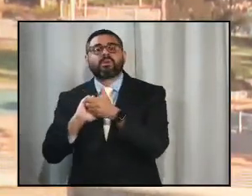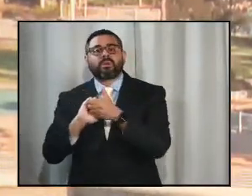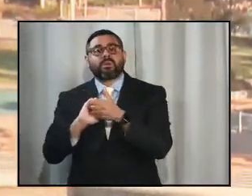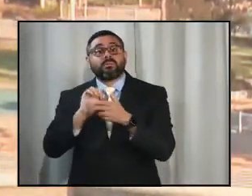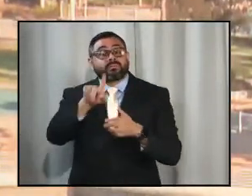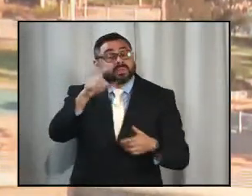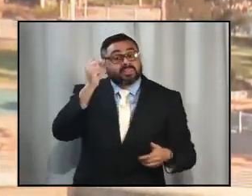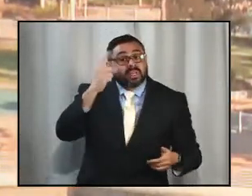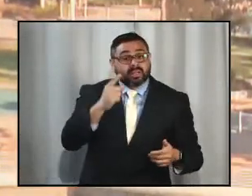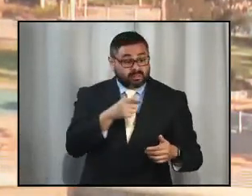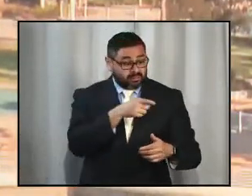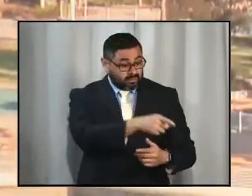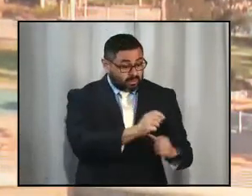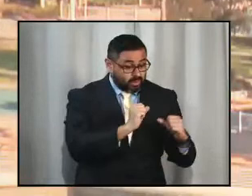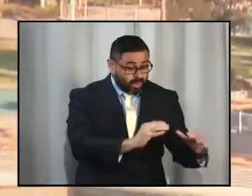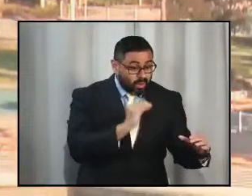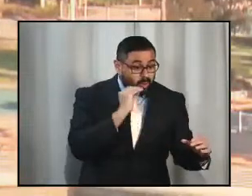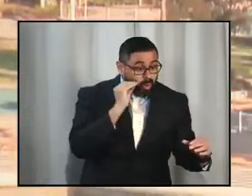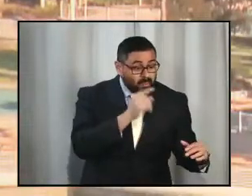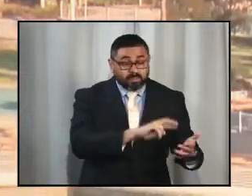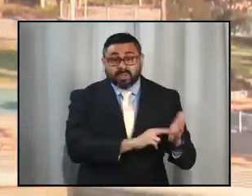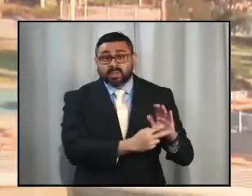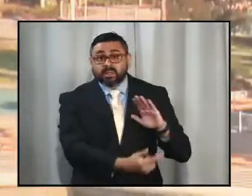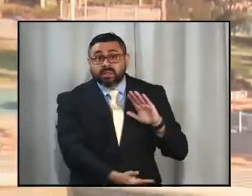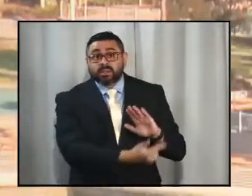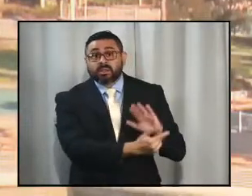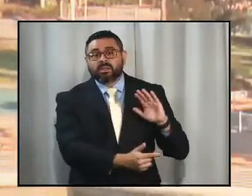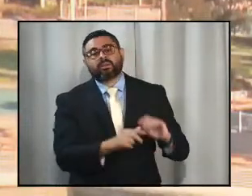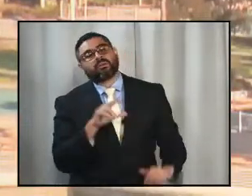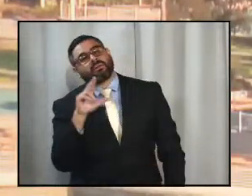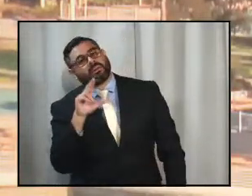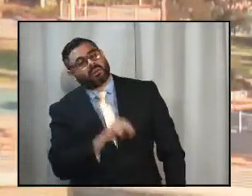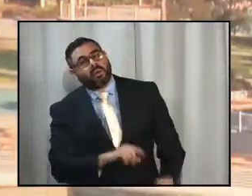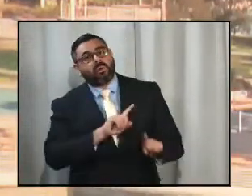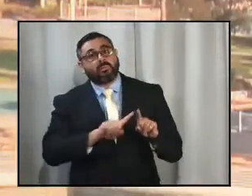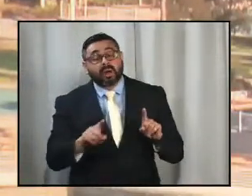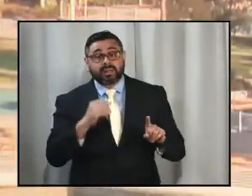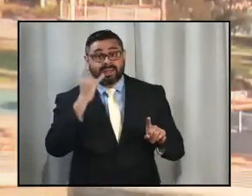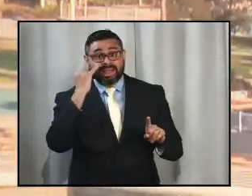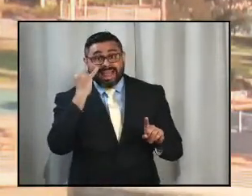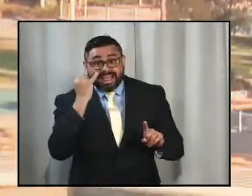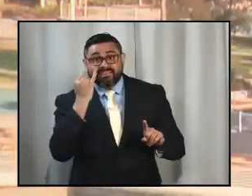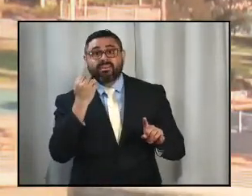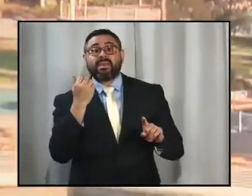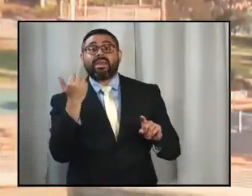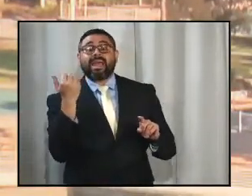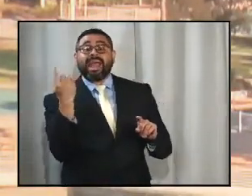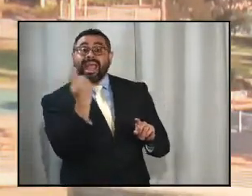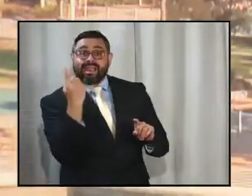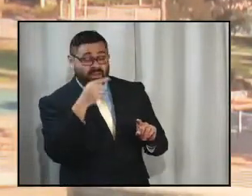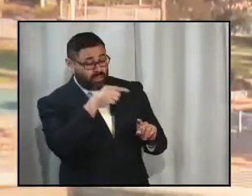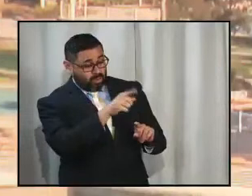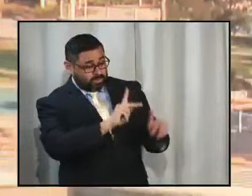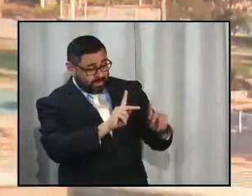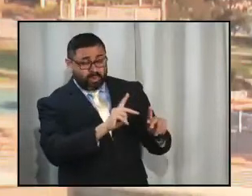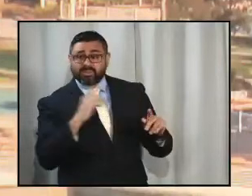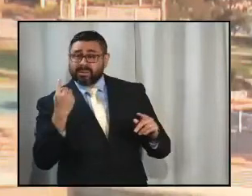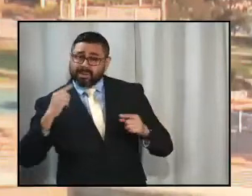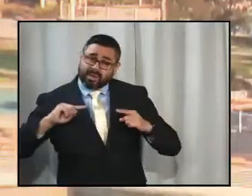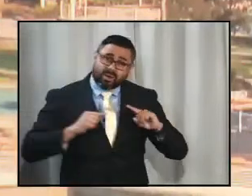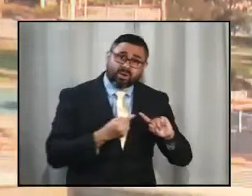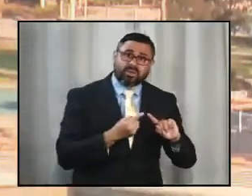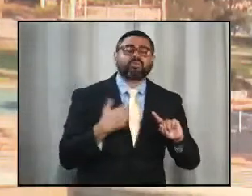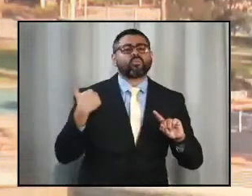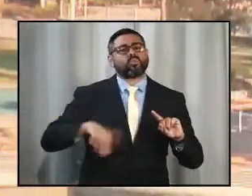is prepared to respond strategically regarding crimes committed by or against someone experiencing homelessness. Our officers are trained